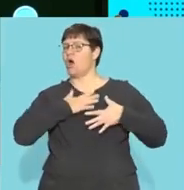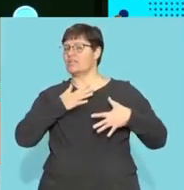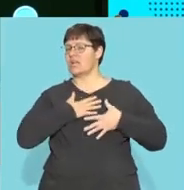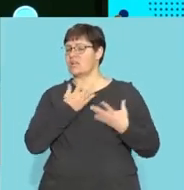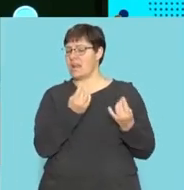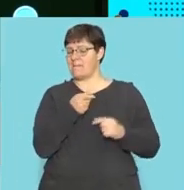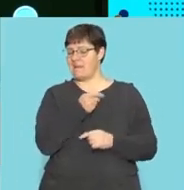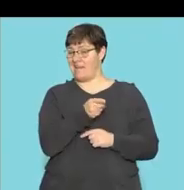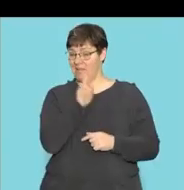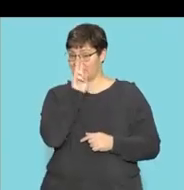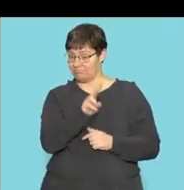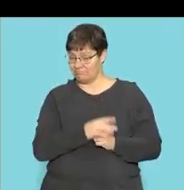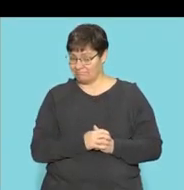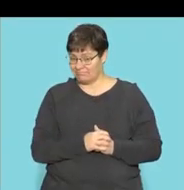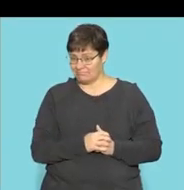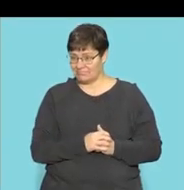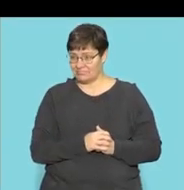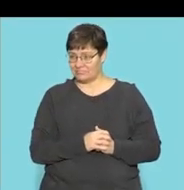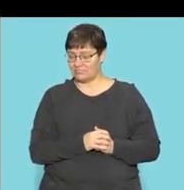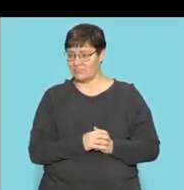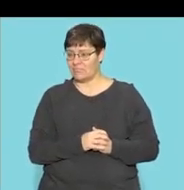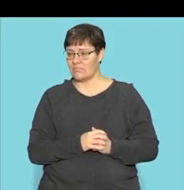number. So here we go.